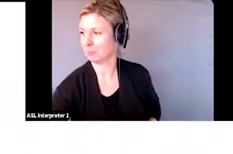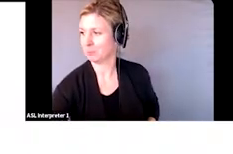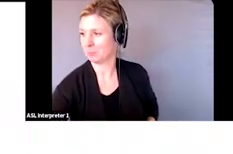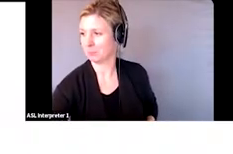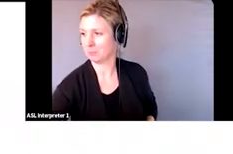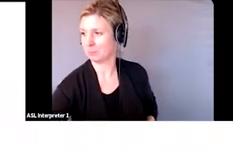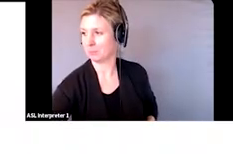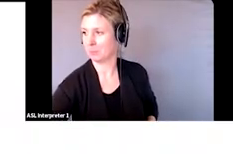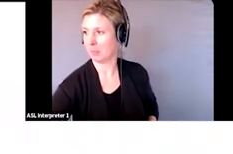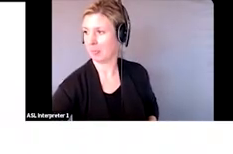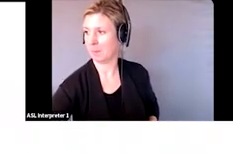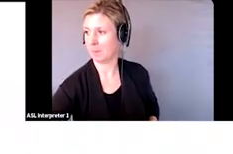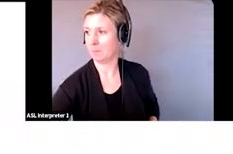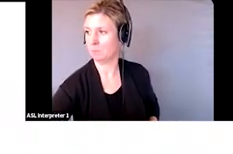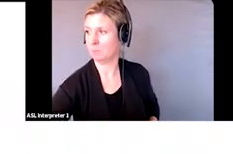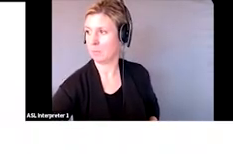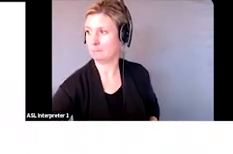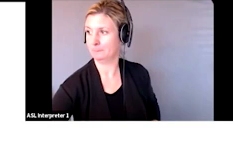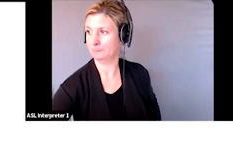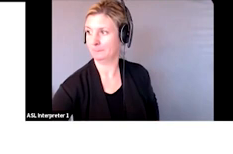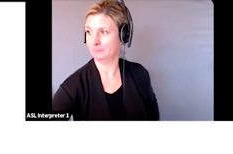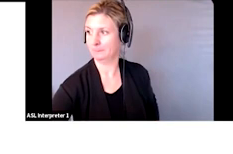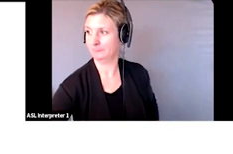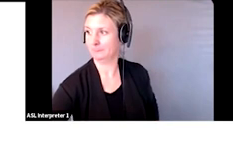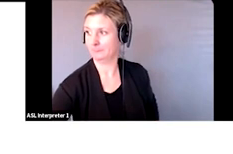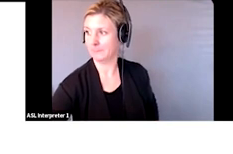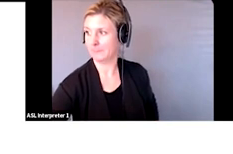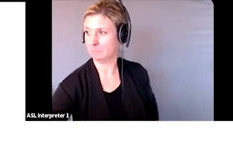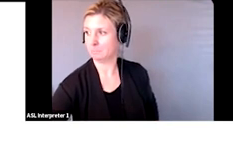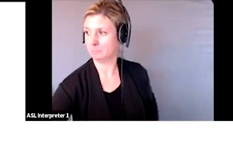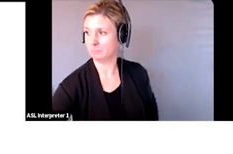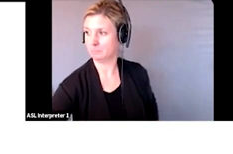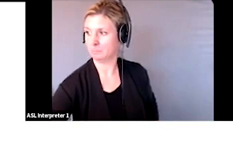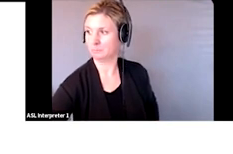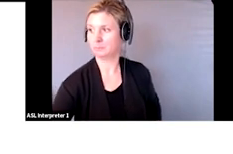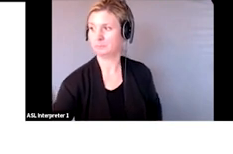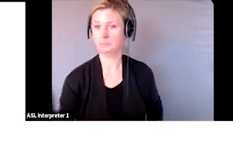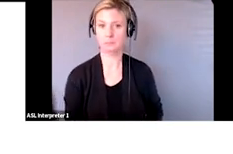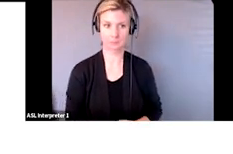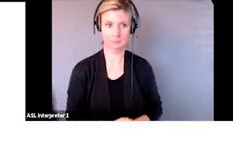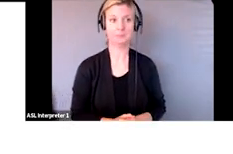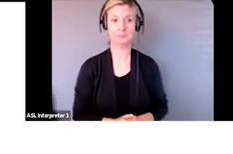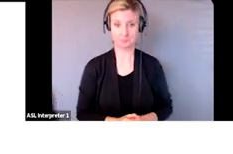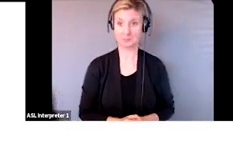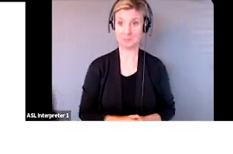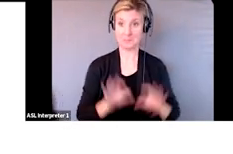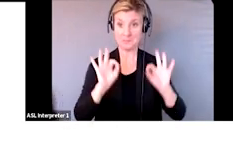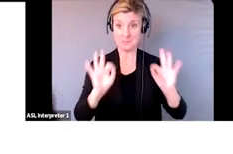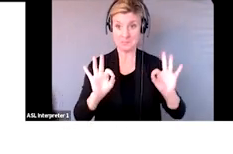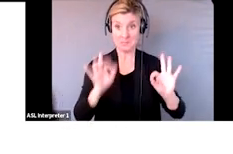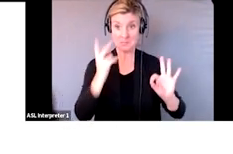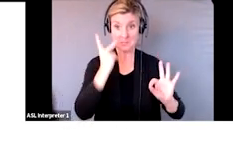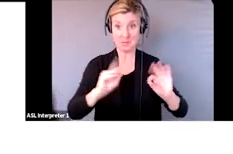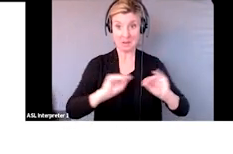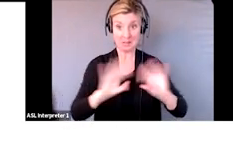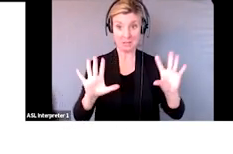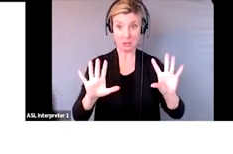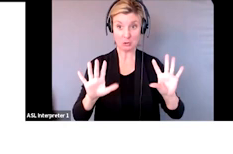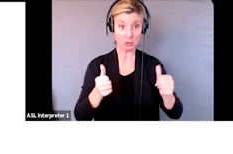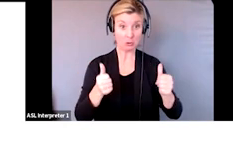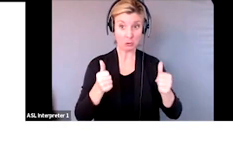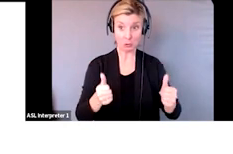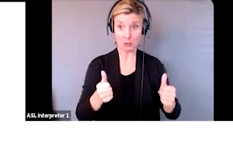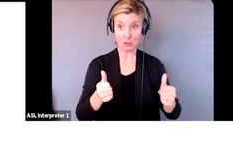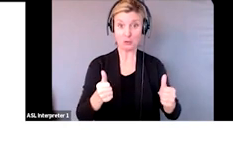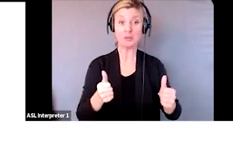All right, can everyone see this? Excellent. All right. I just need to get my mouse at the